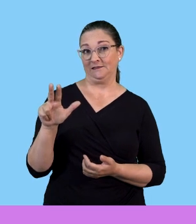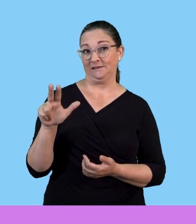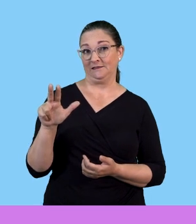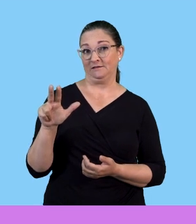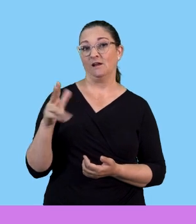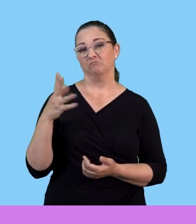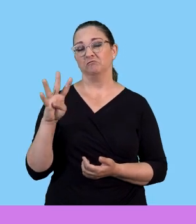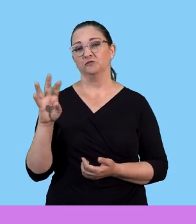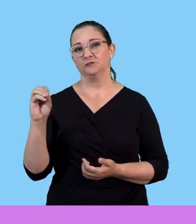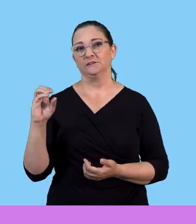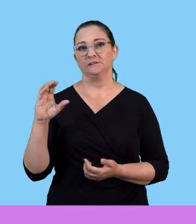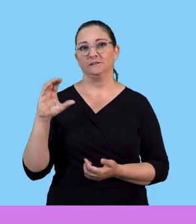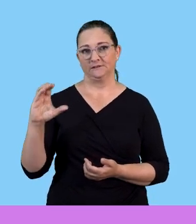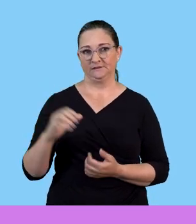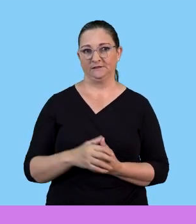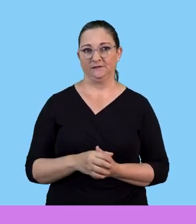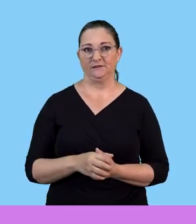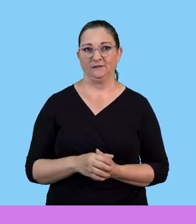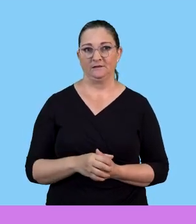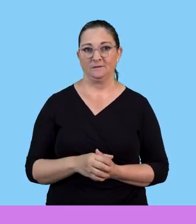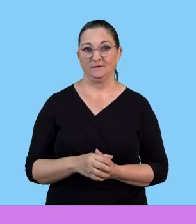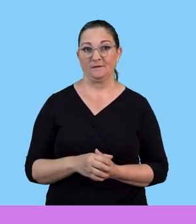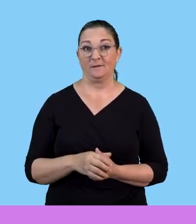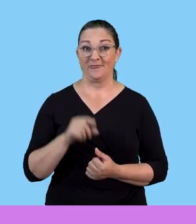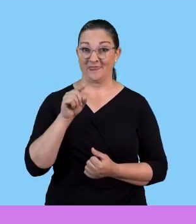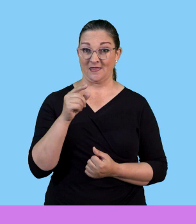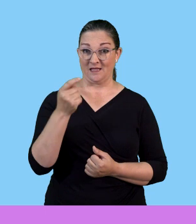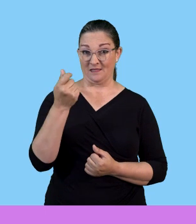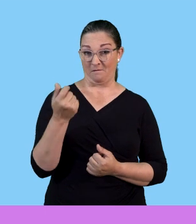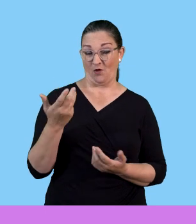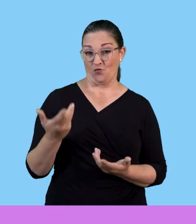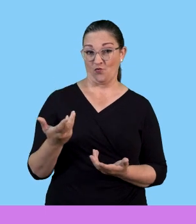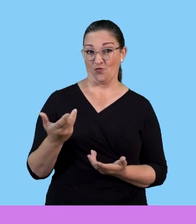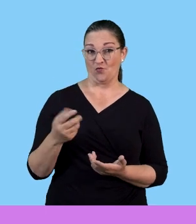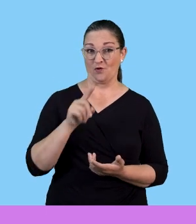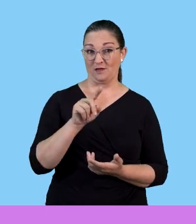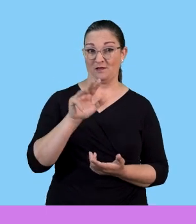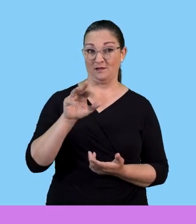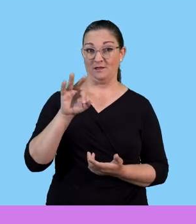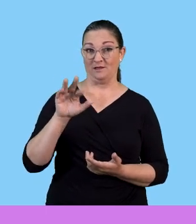19,398 Rand and 40 cents. So of that